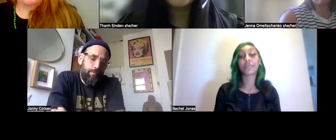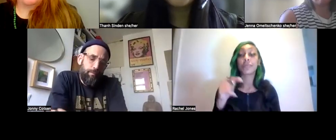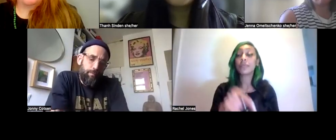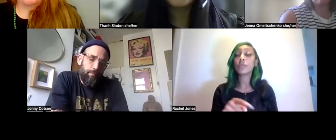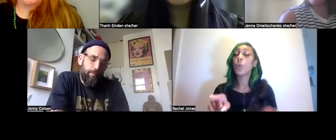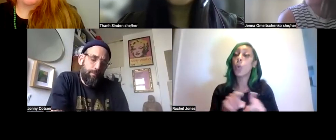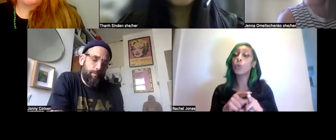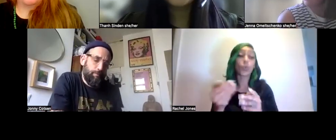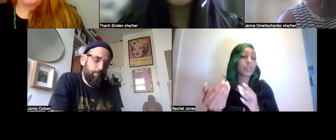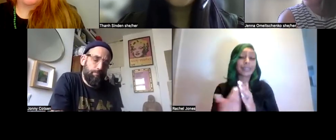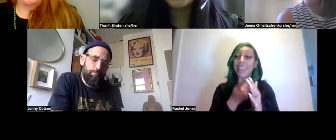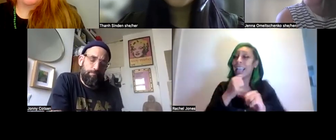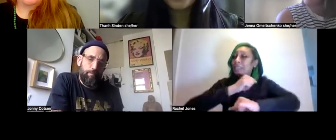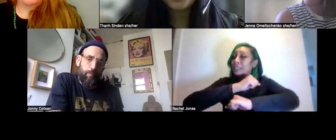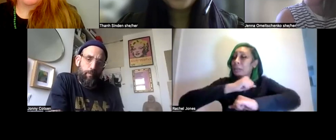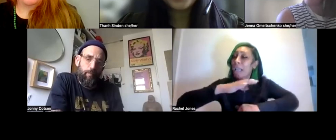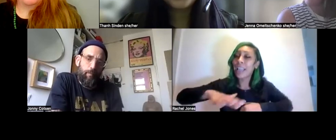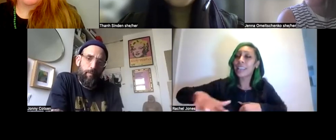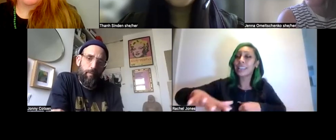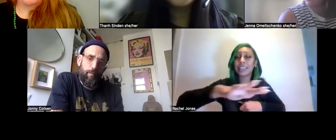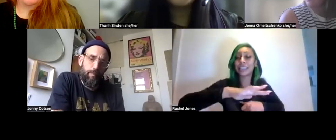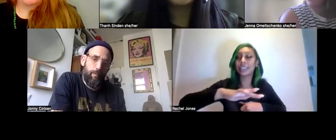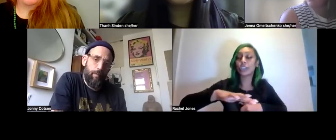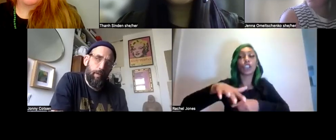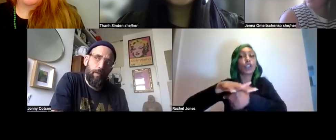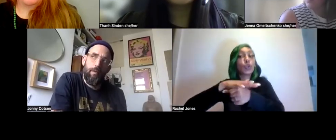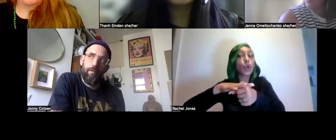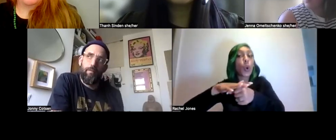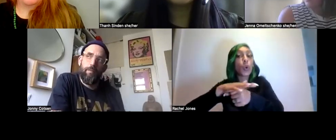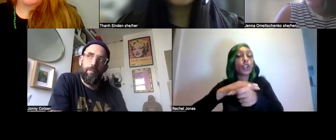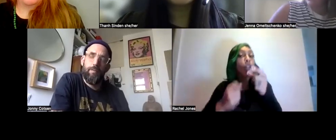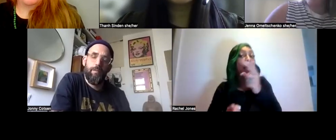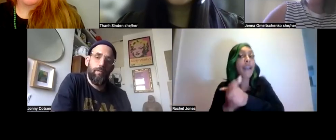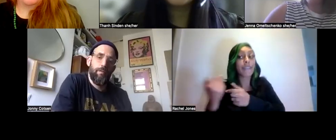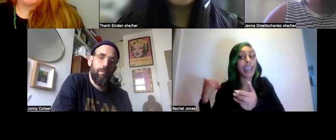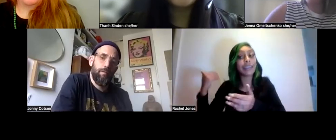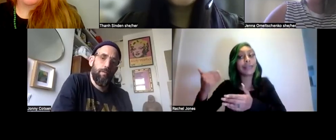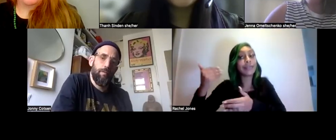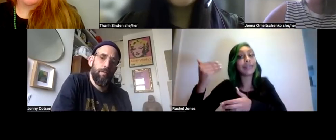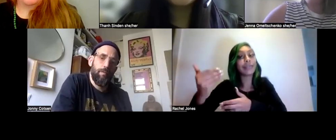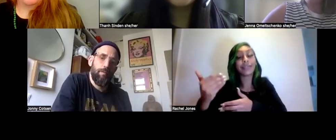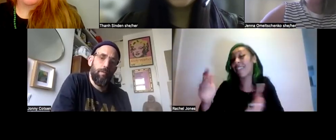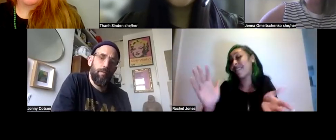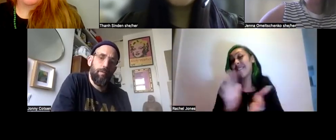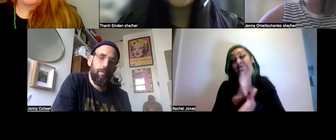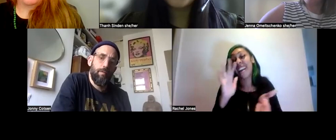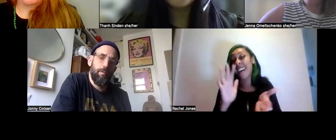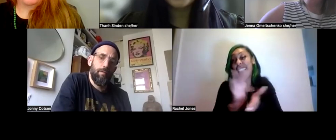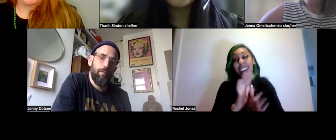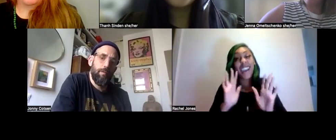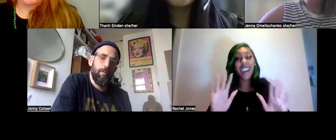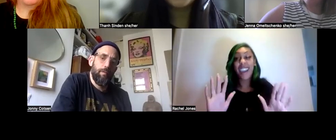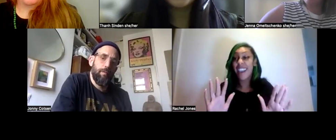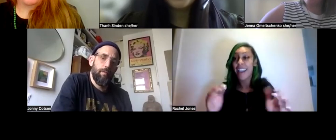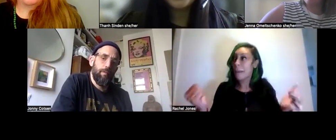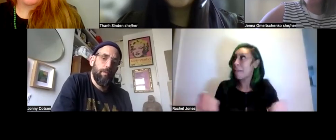that. And some of the social events we've had over the years have been really fun and really empowering